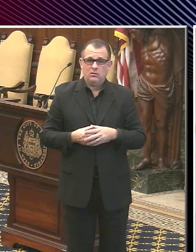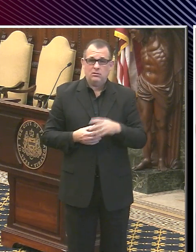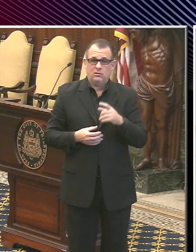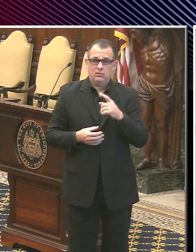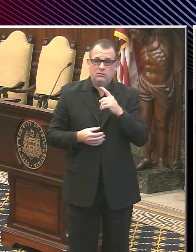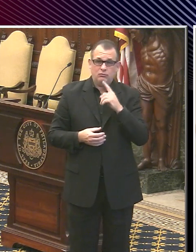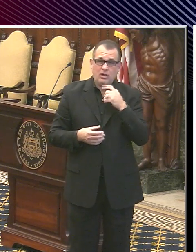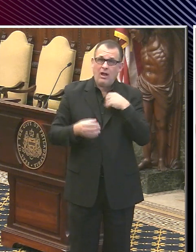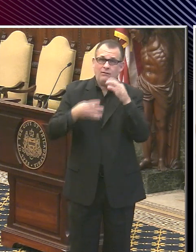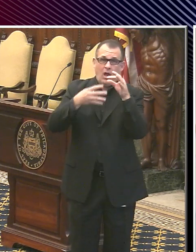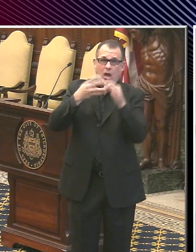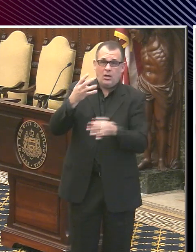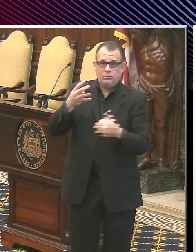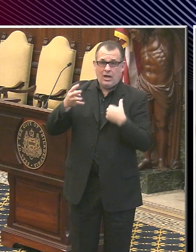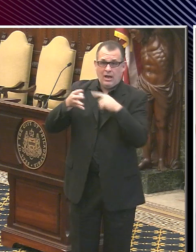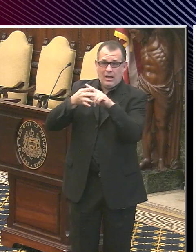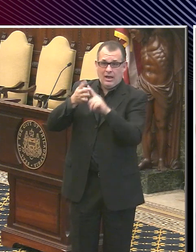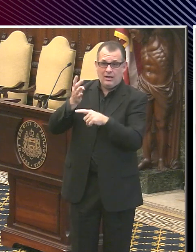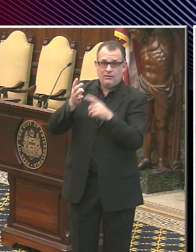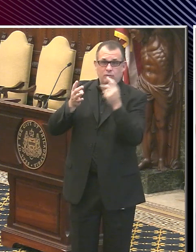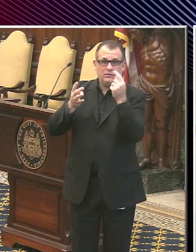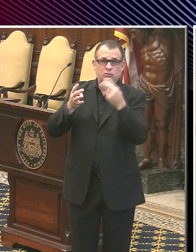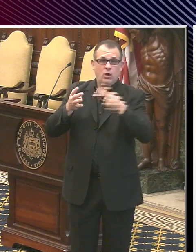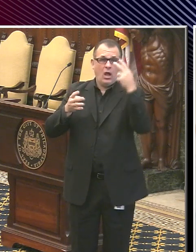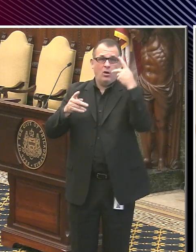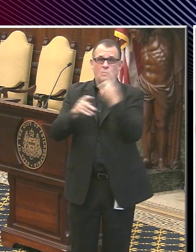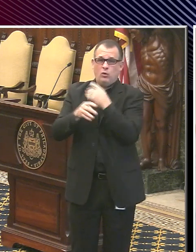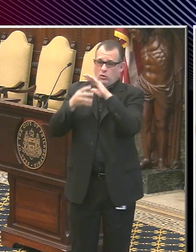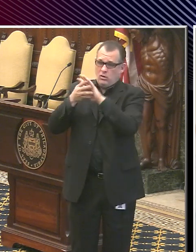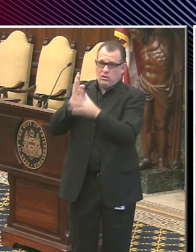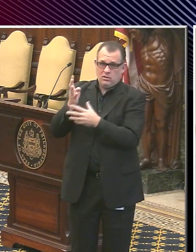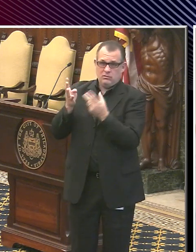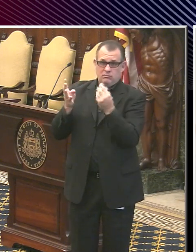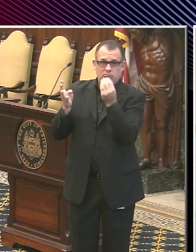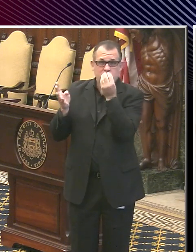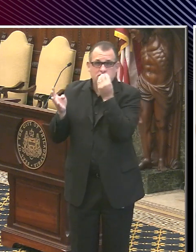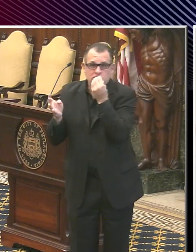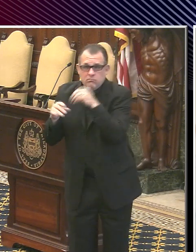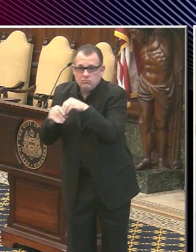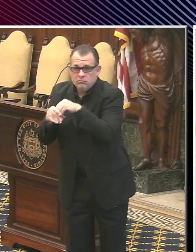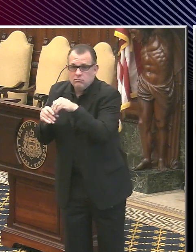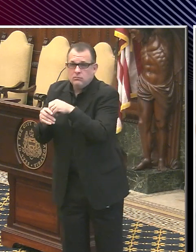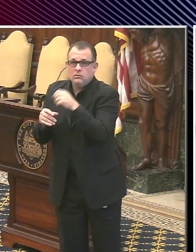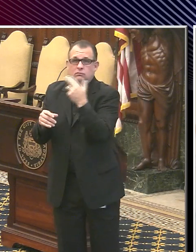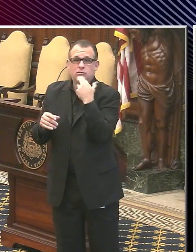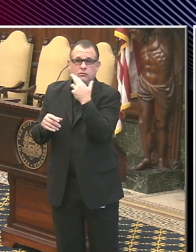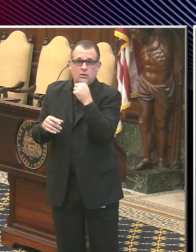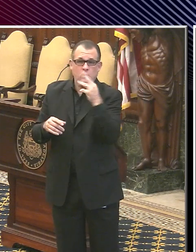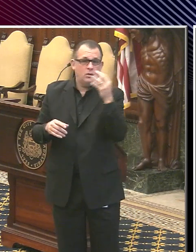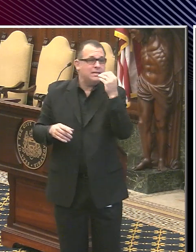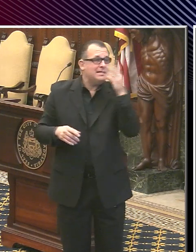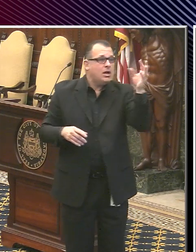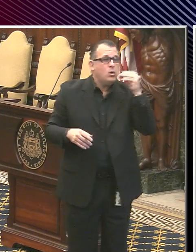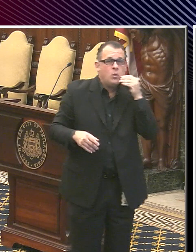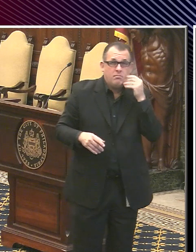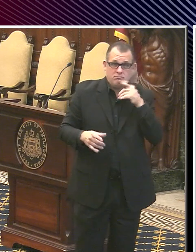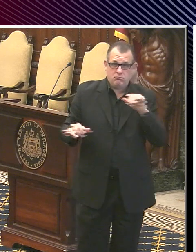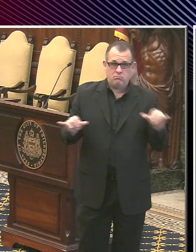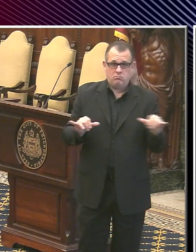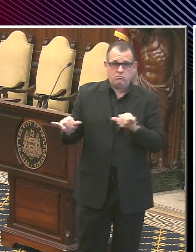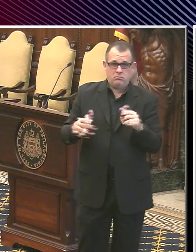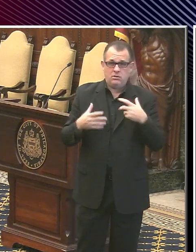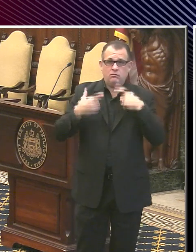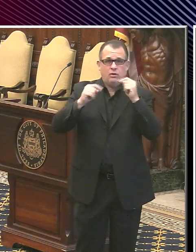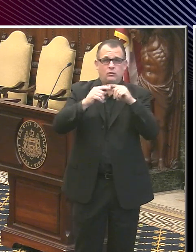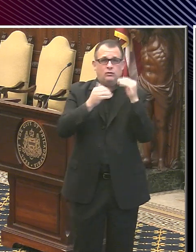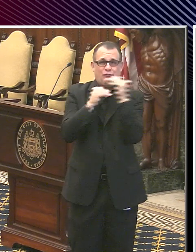don't think there's evidence for that. I think if people can't dine at a restaurant, then they're more likely to eat at home, and that's safer. But you're trying to restrict gatherings